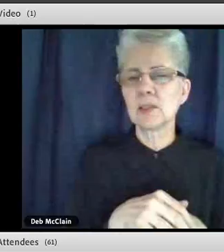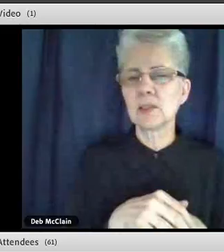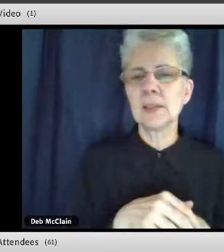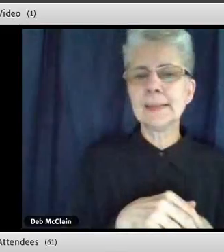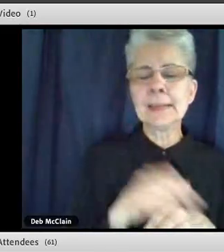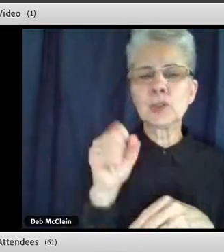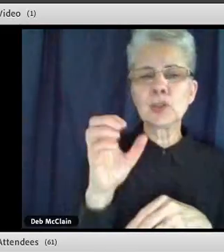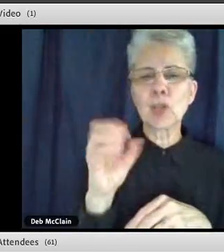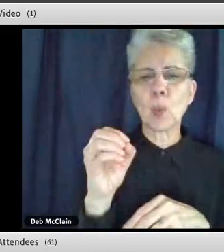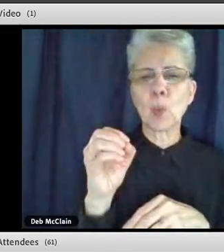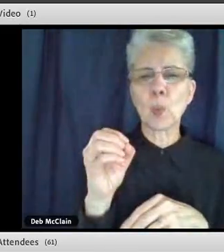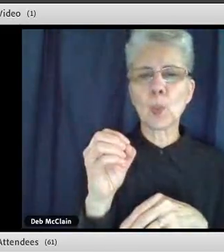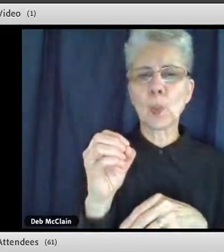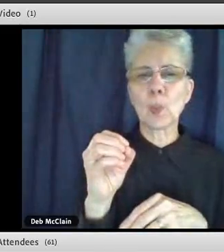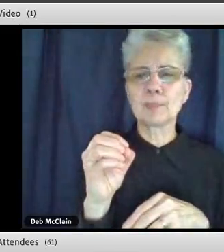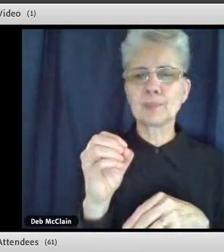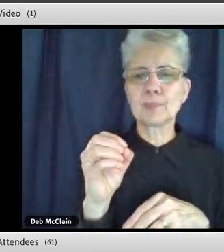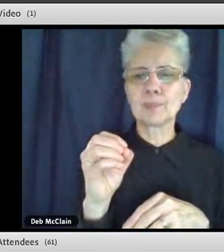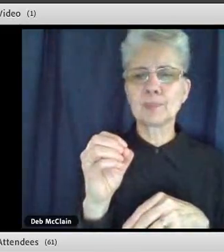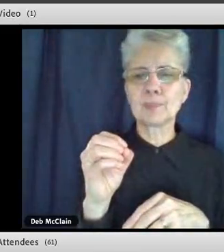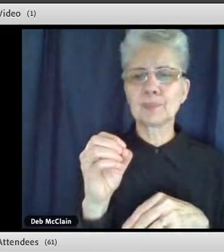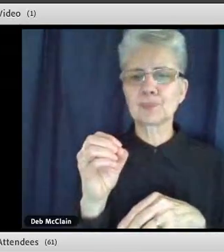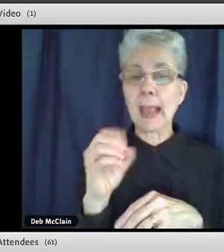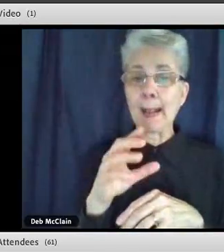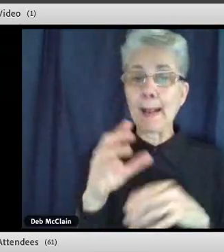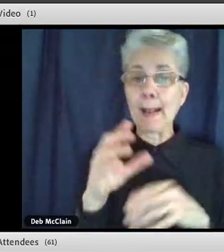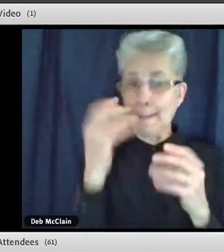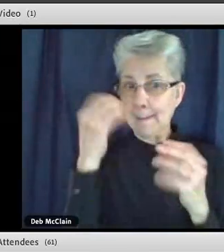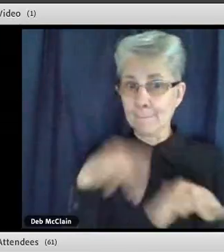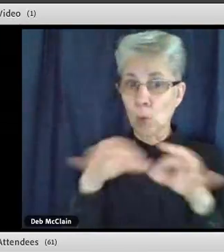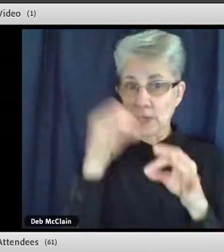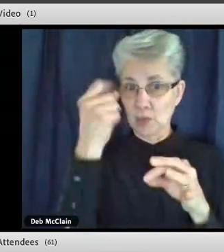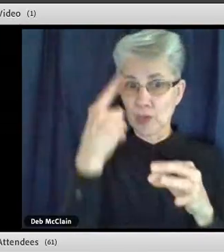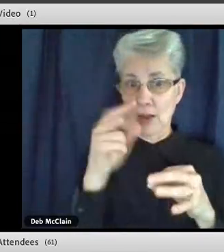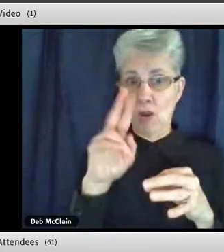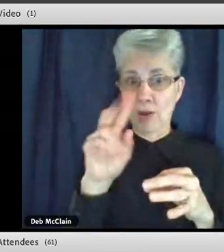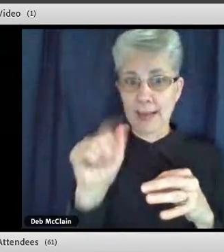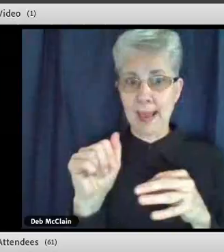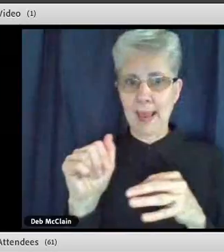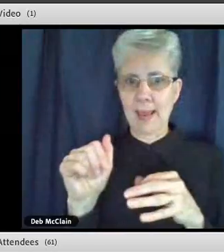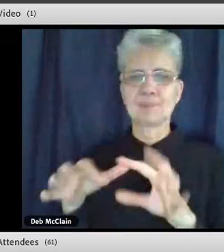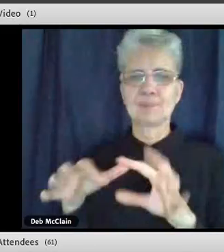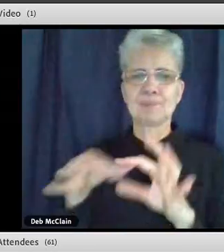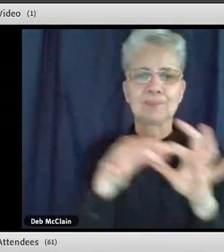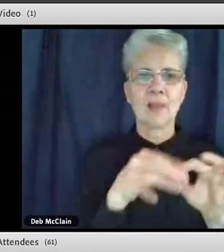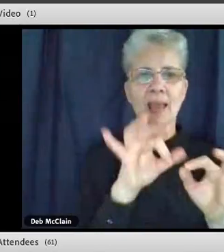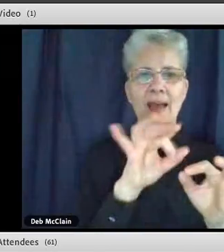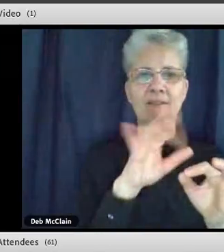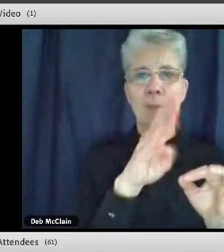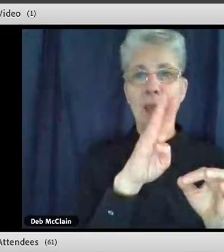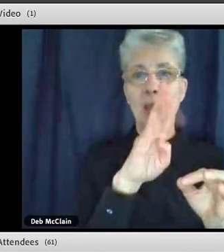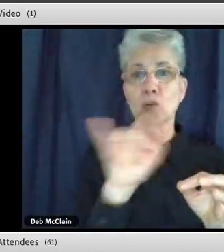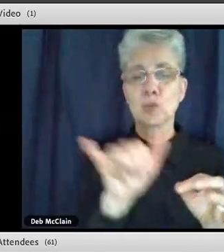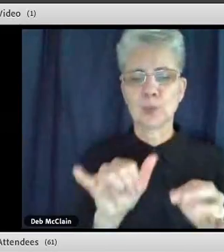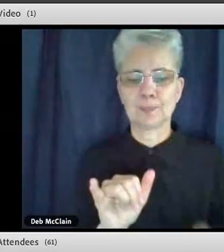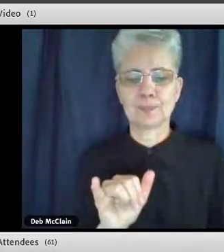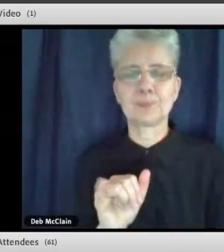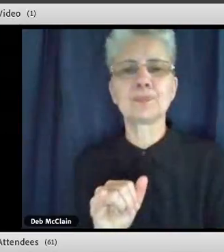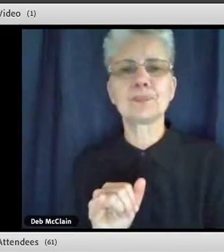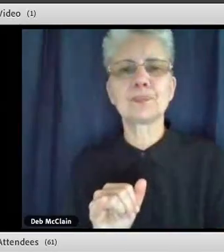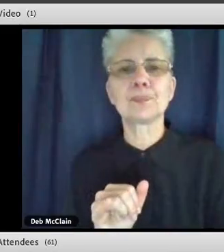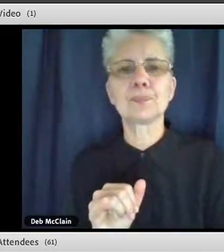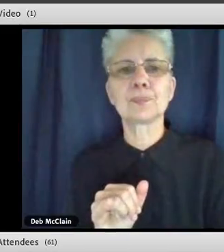it's important to understand RDA. It's important to understand FRBR. So I'll go into the basics of that. All right. So